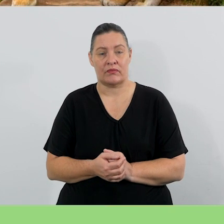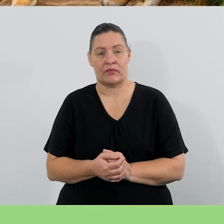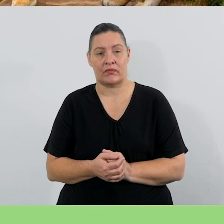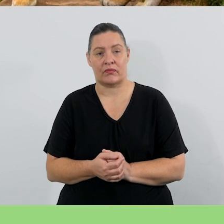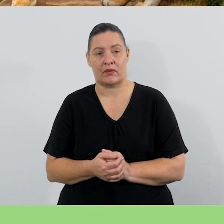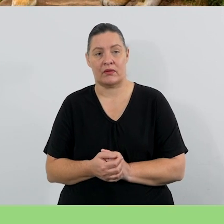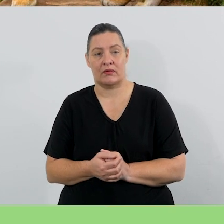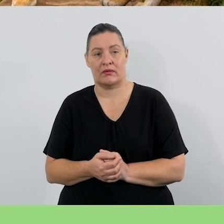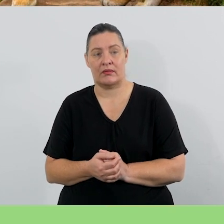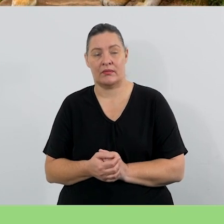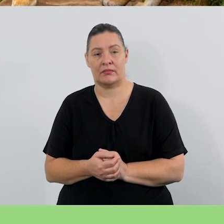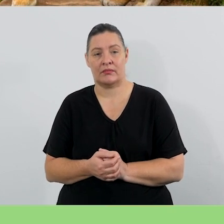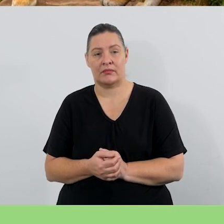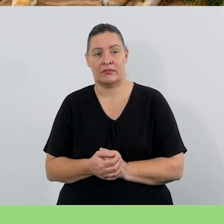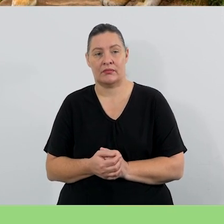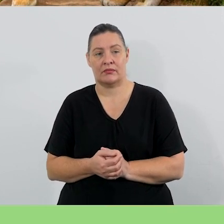So